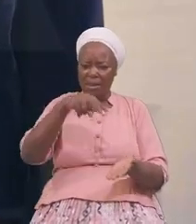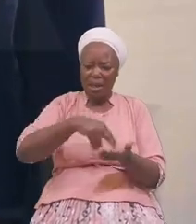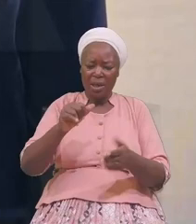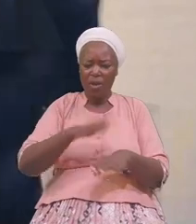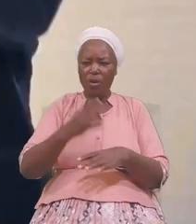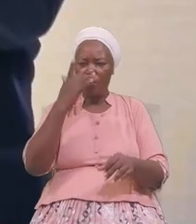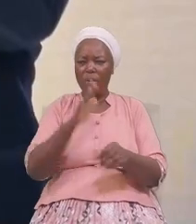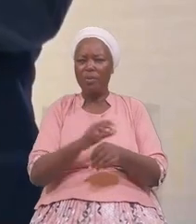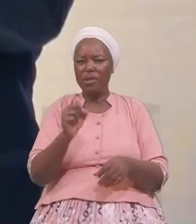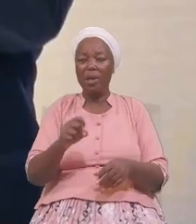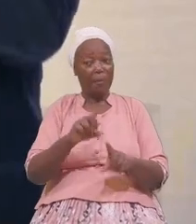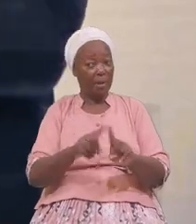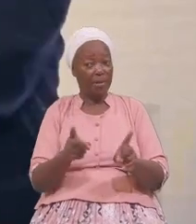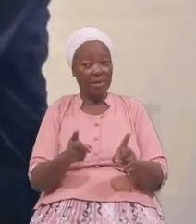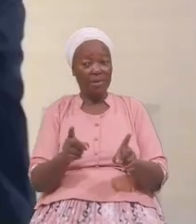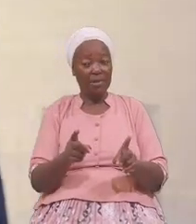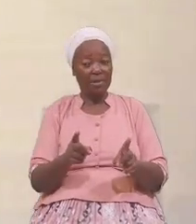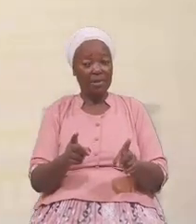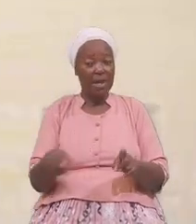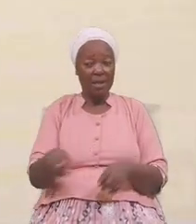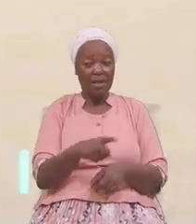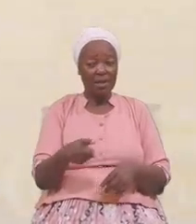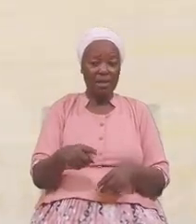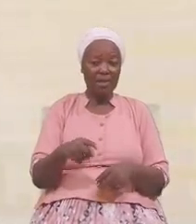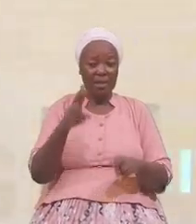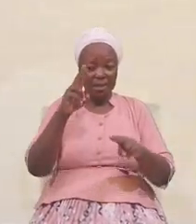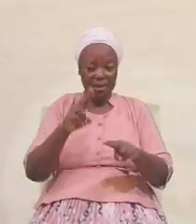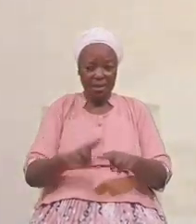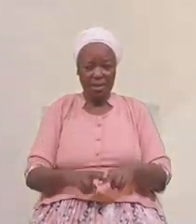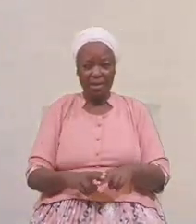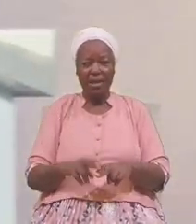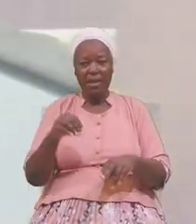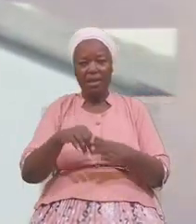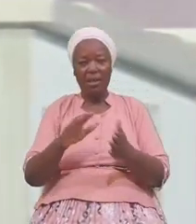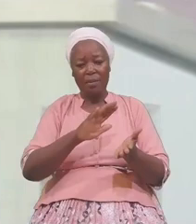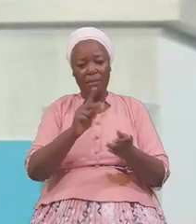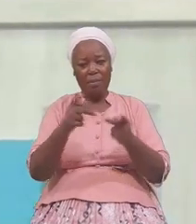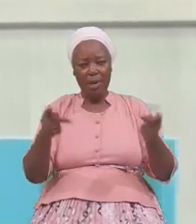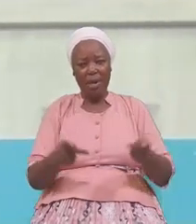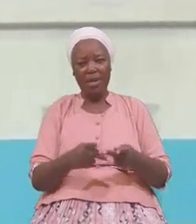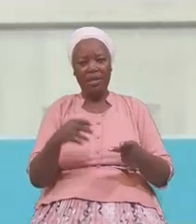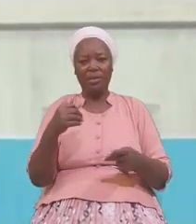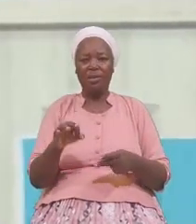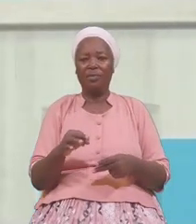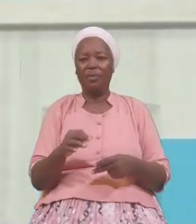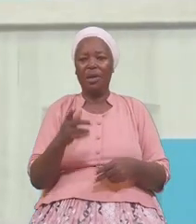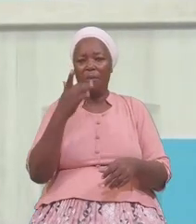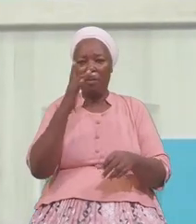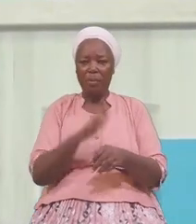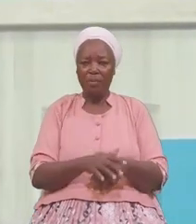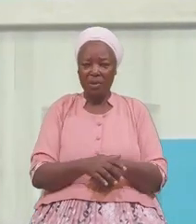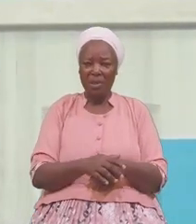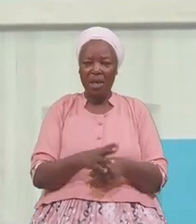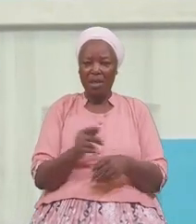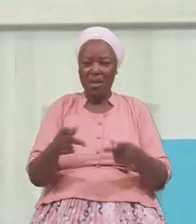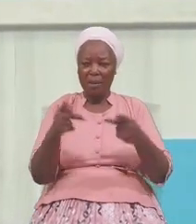on the promises, but deceit in the premises of their problems. The